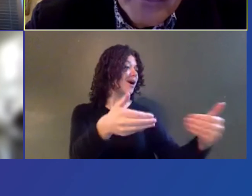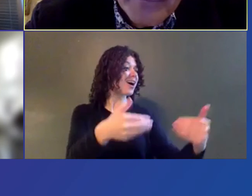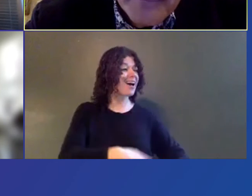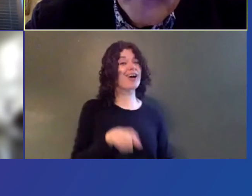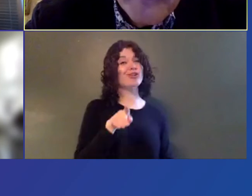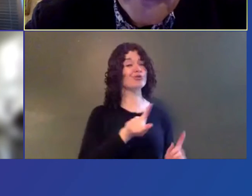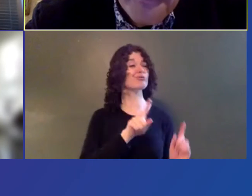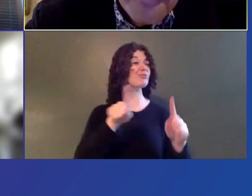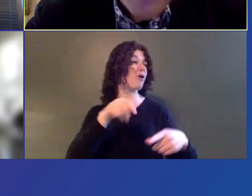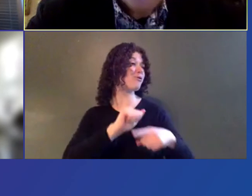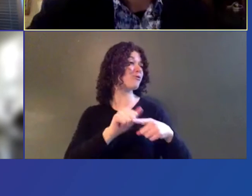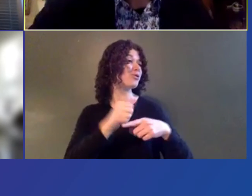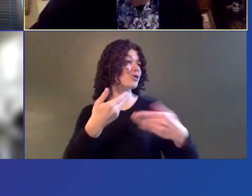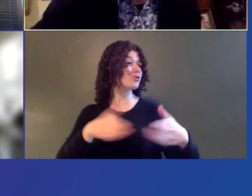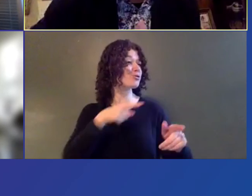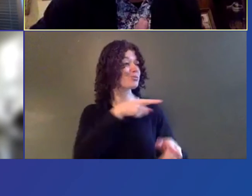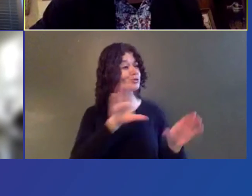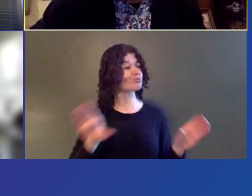it.